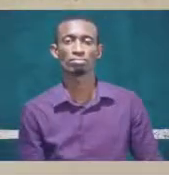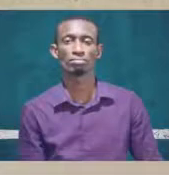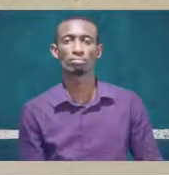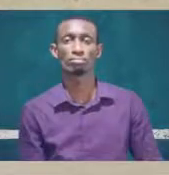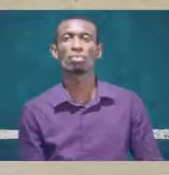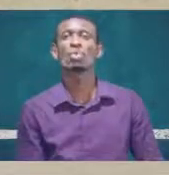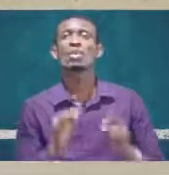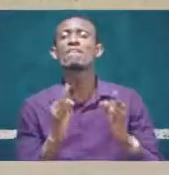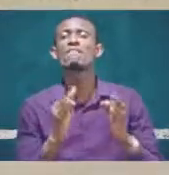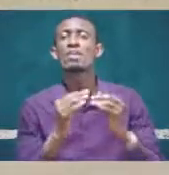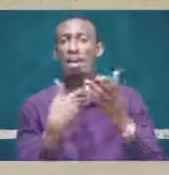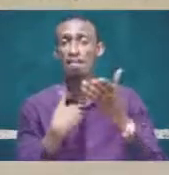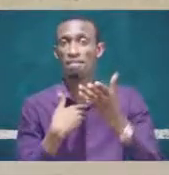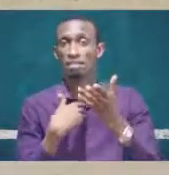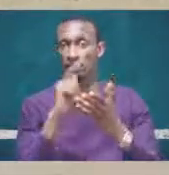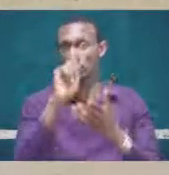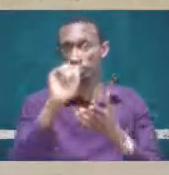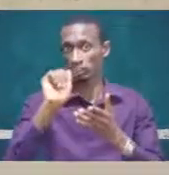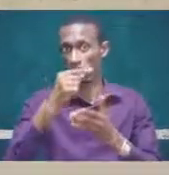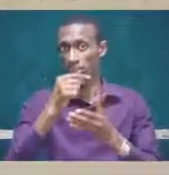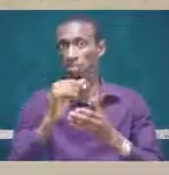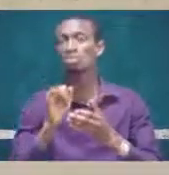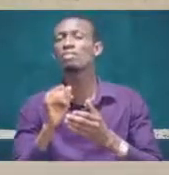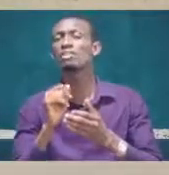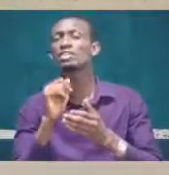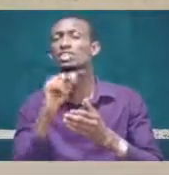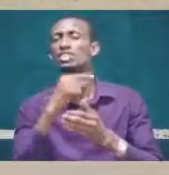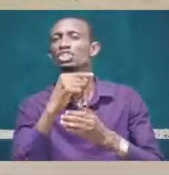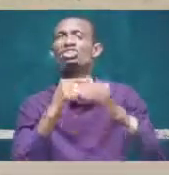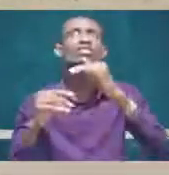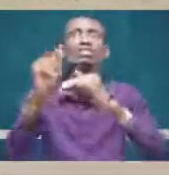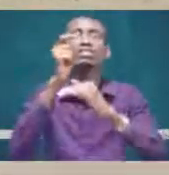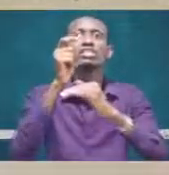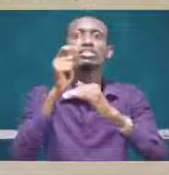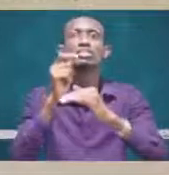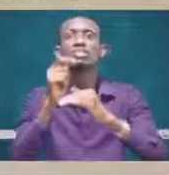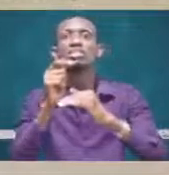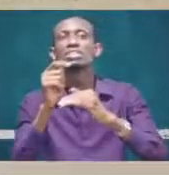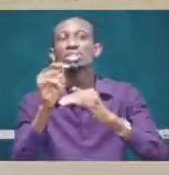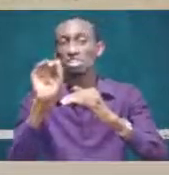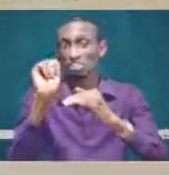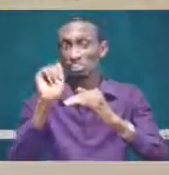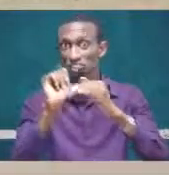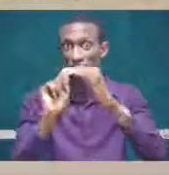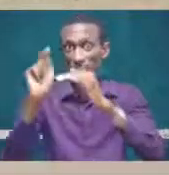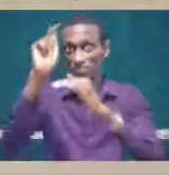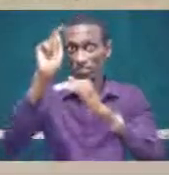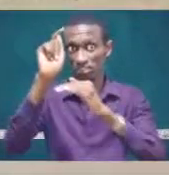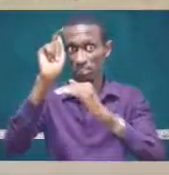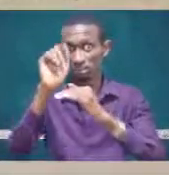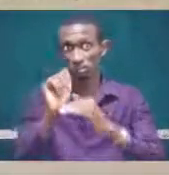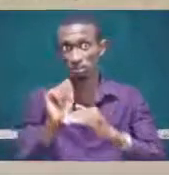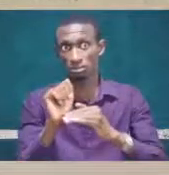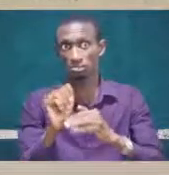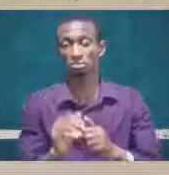What if we had TAG, and then we also have the G on top of T, and then so you have G, then T, then A, and